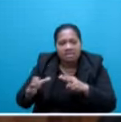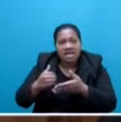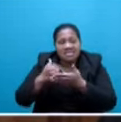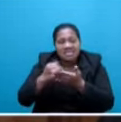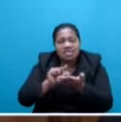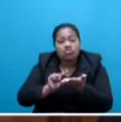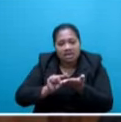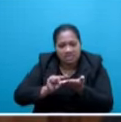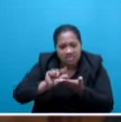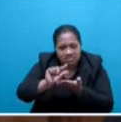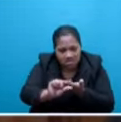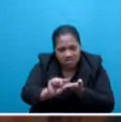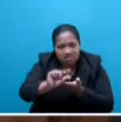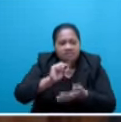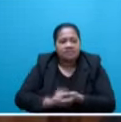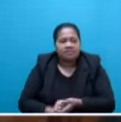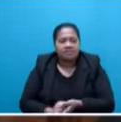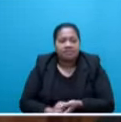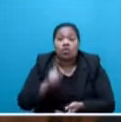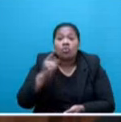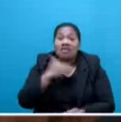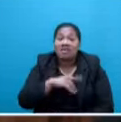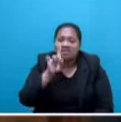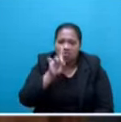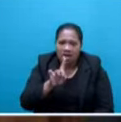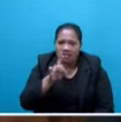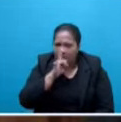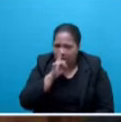101 new cane farmers. Under this grant, Ministry to meet